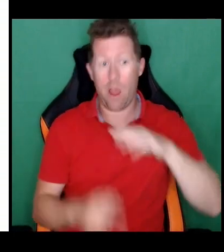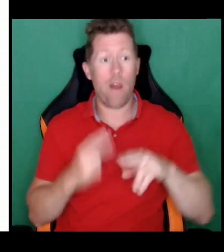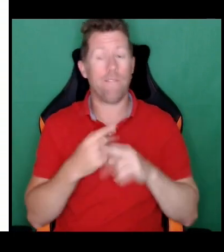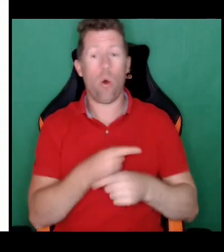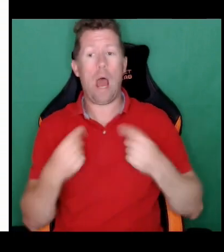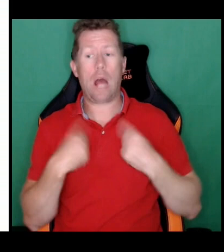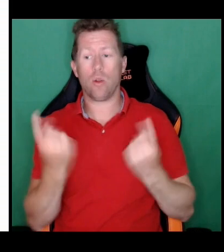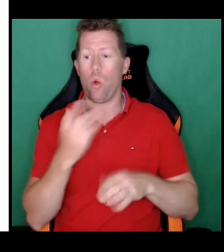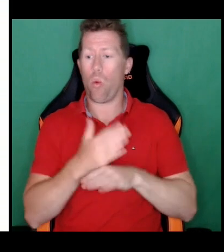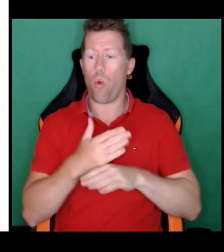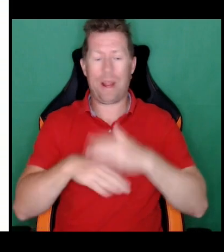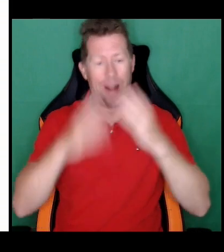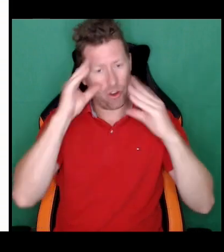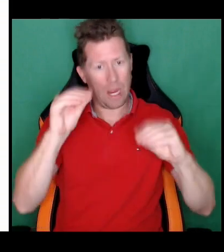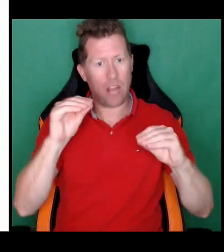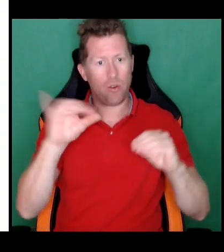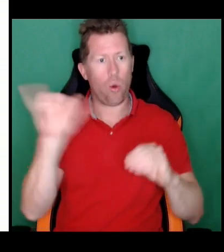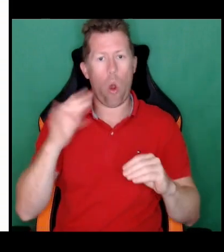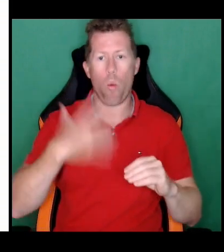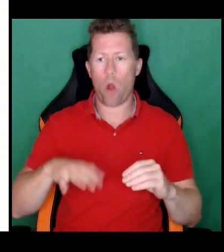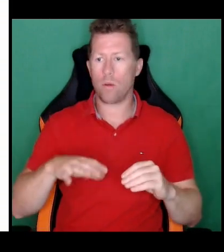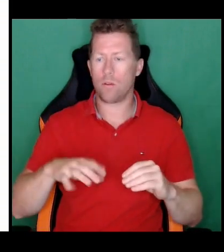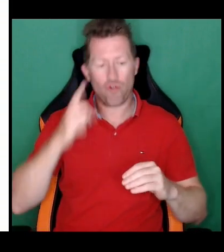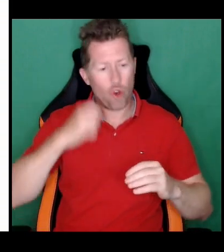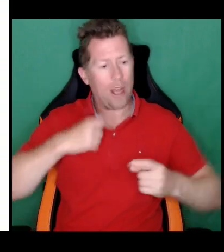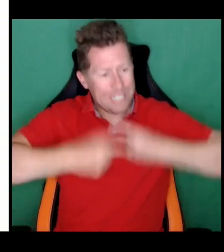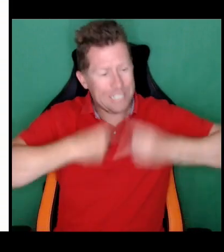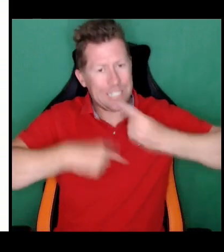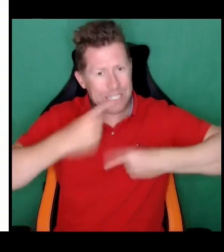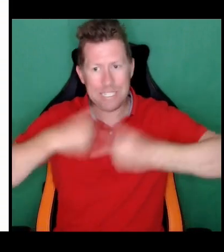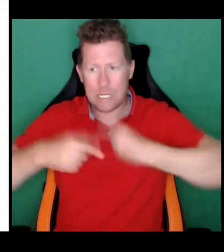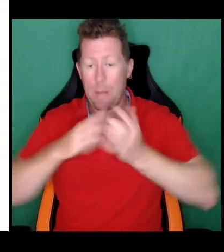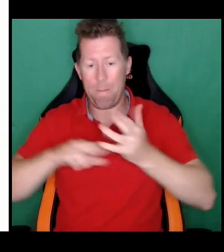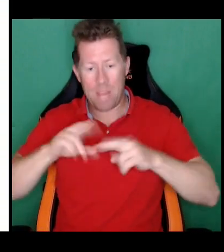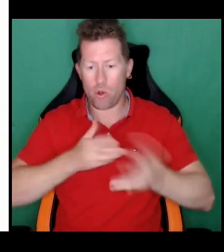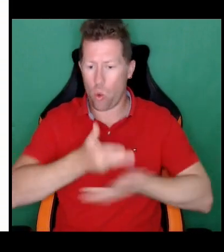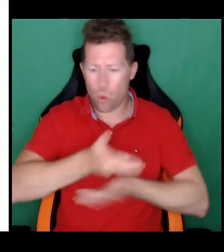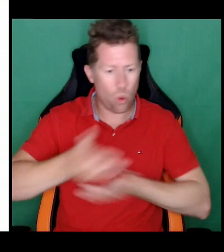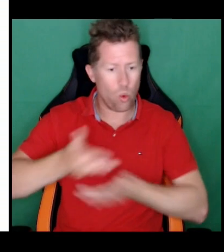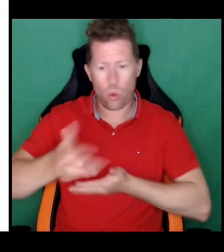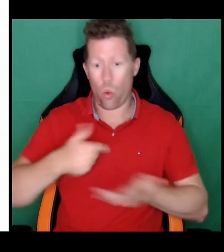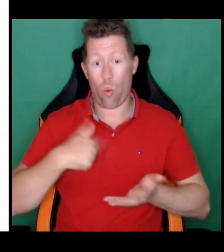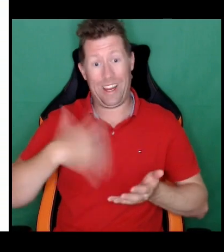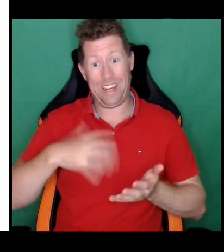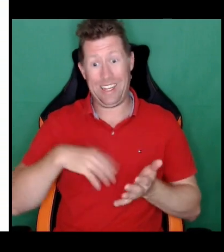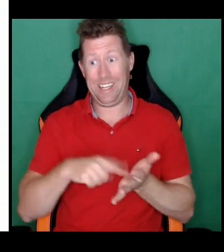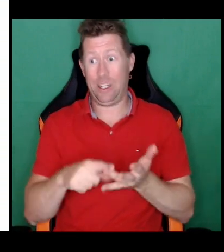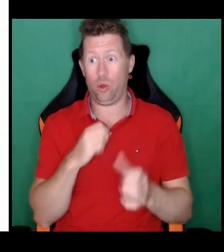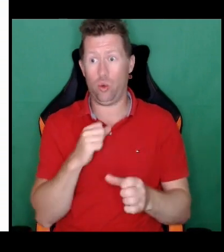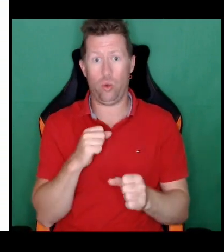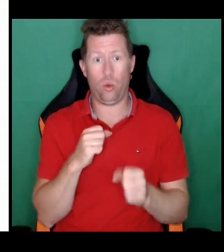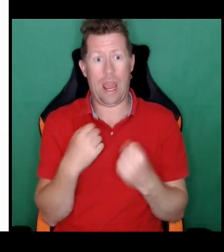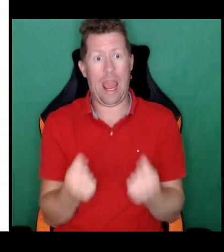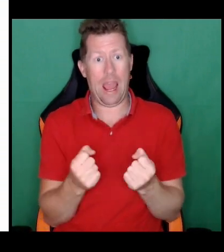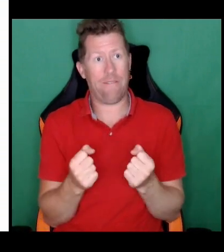or want to have an educative role, and for parent conversations, we're going to need to walk that fine line between